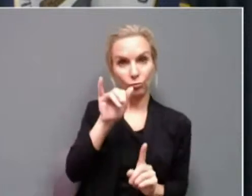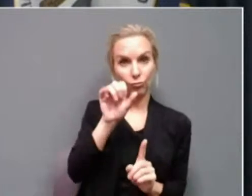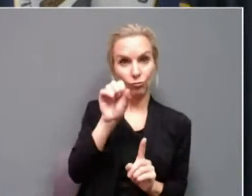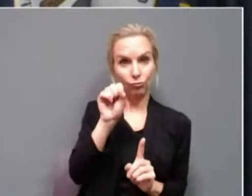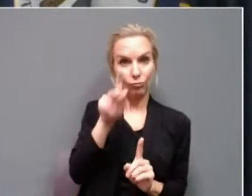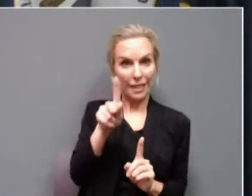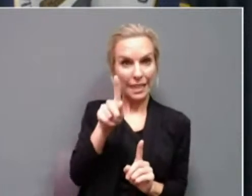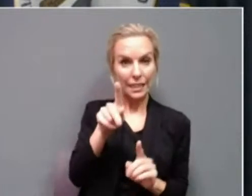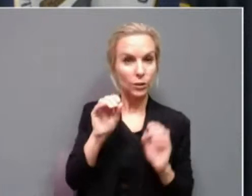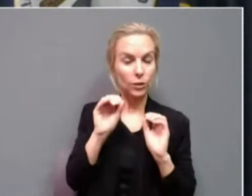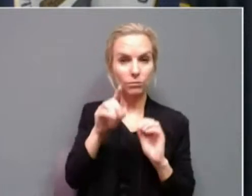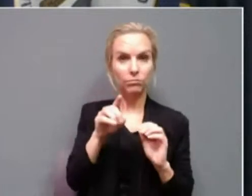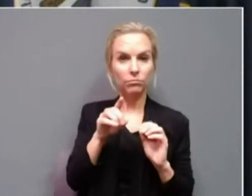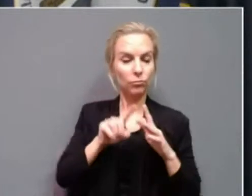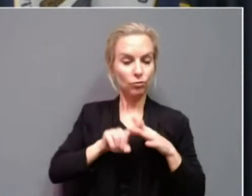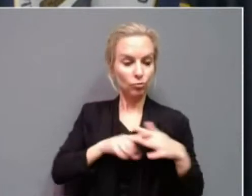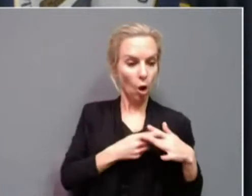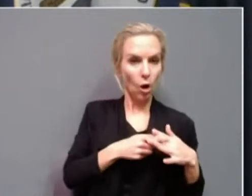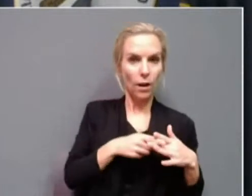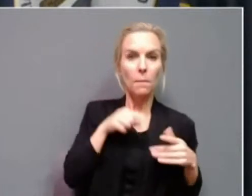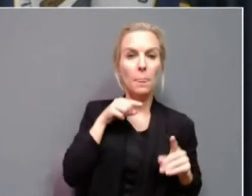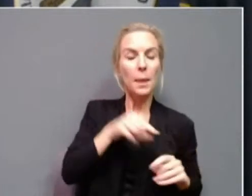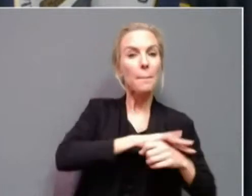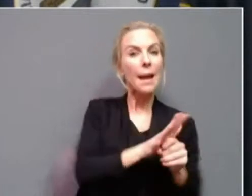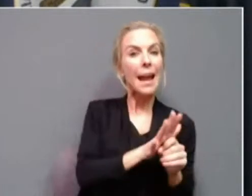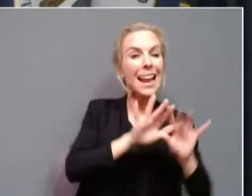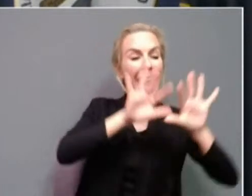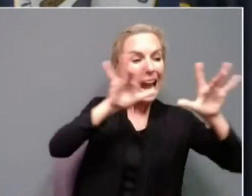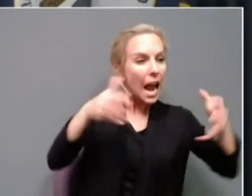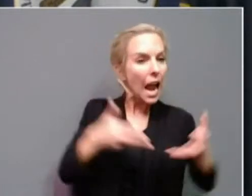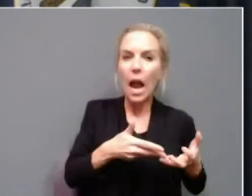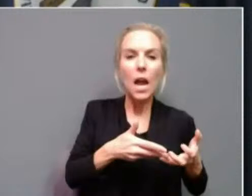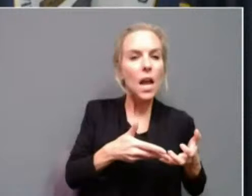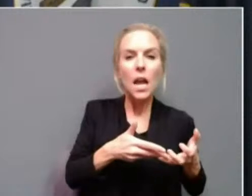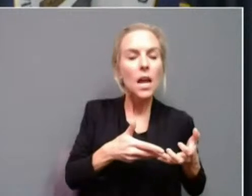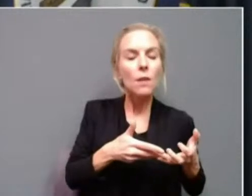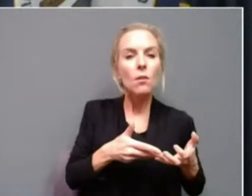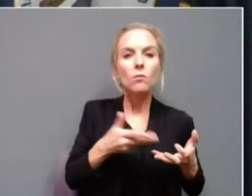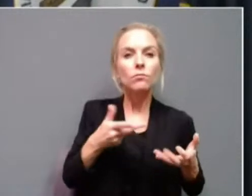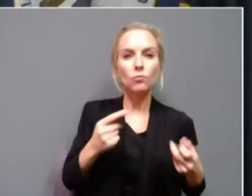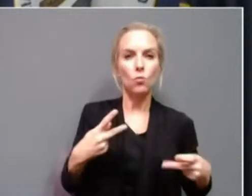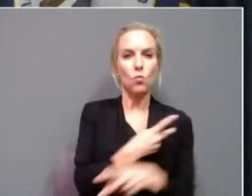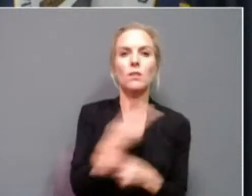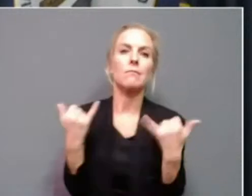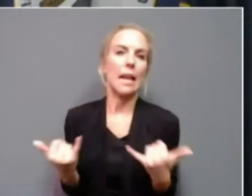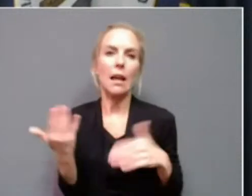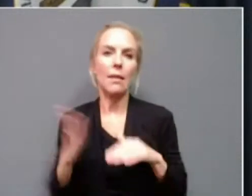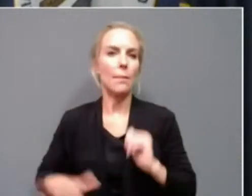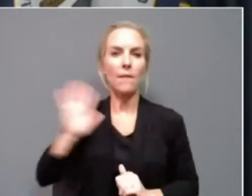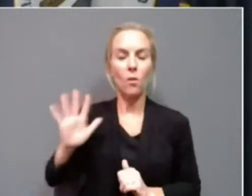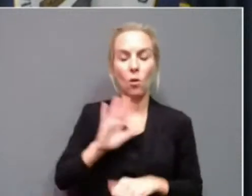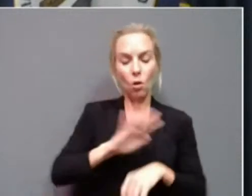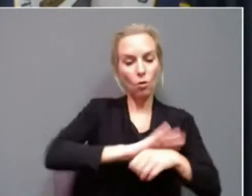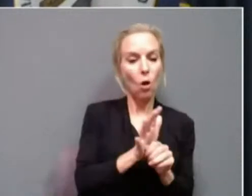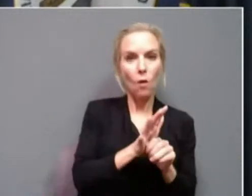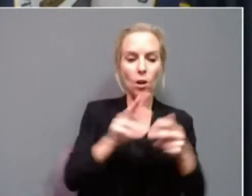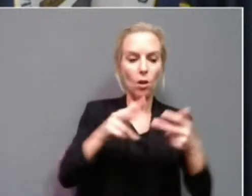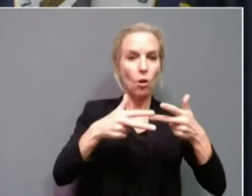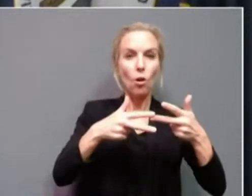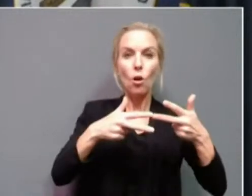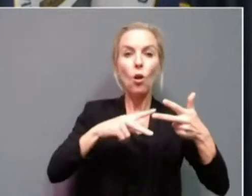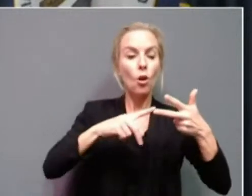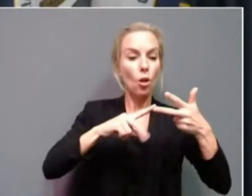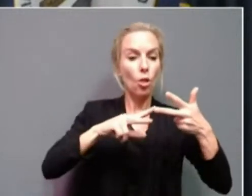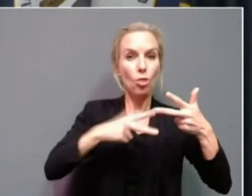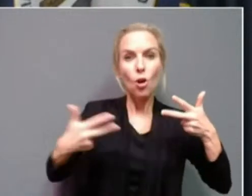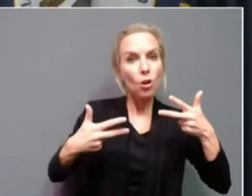pandemic. COVID has been the third leading cause of death in the United States over the last year and a half. Think about